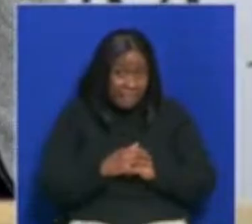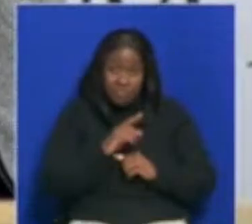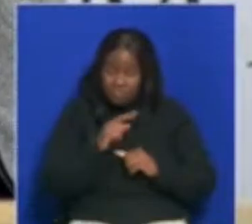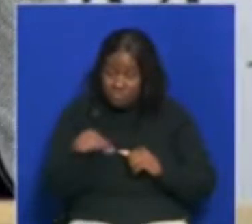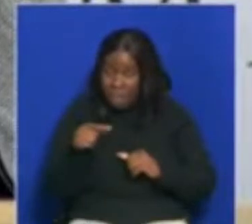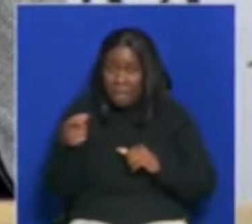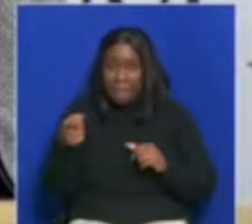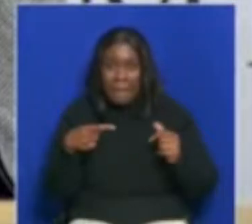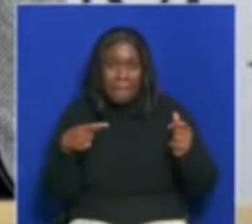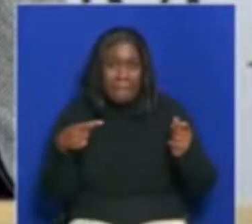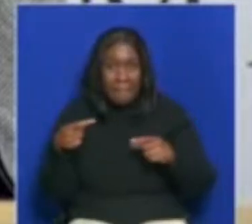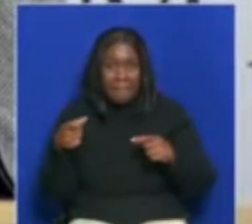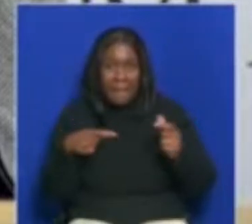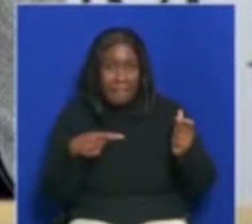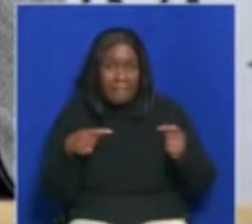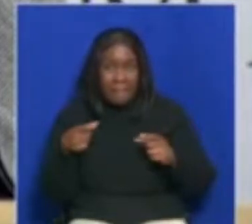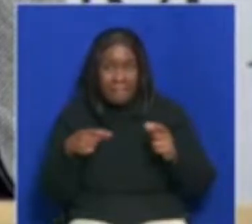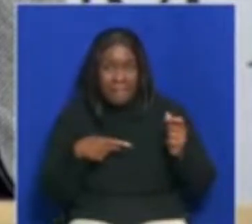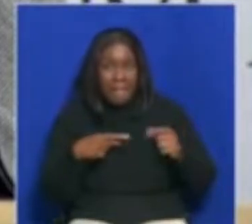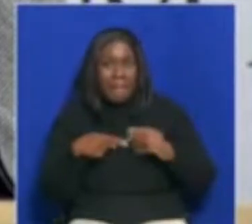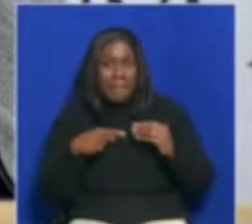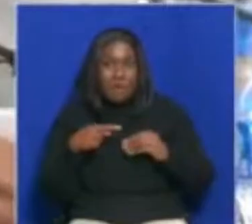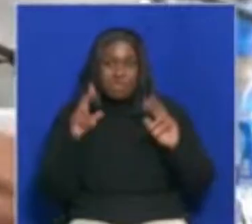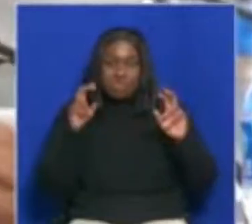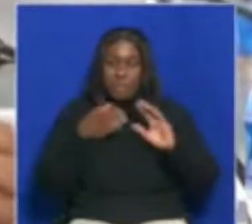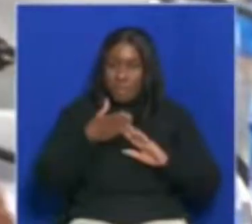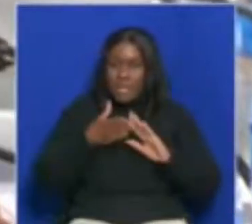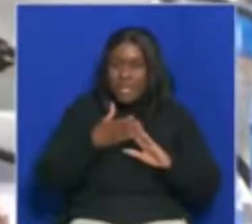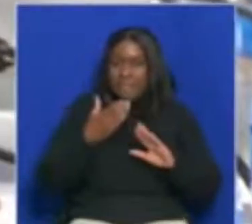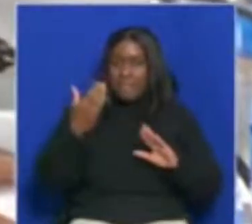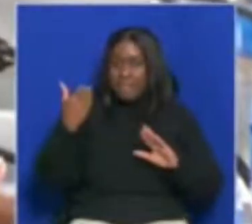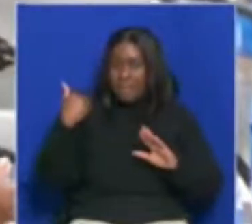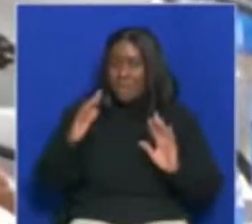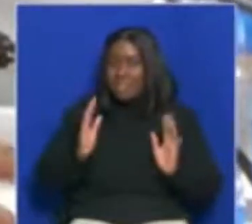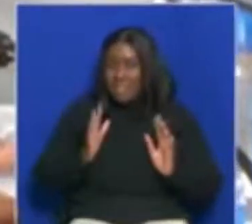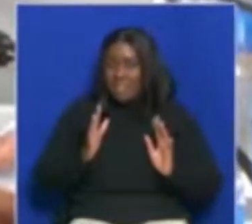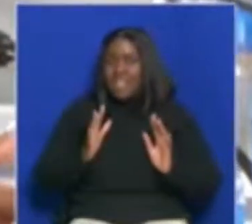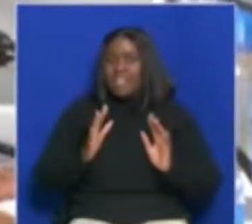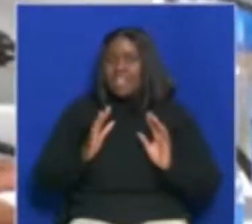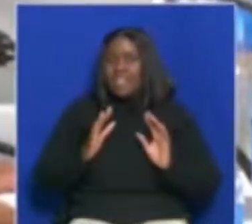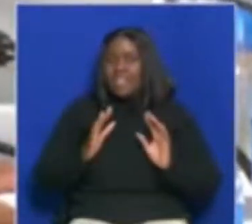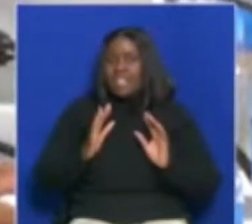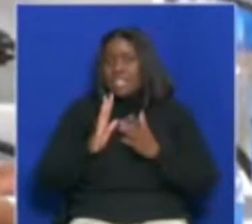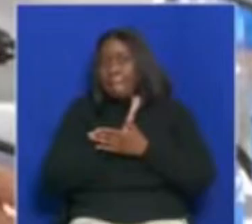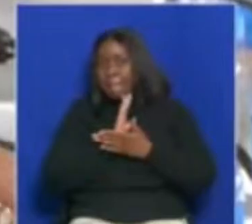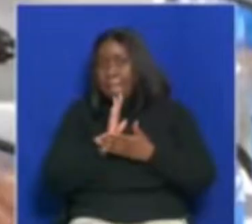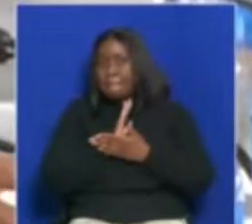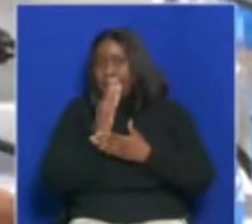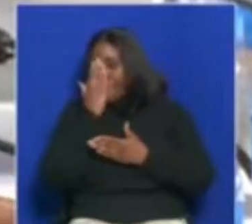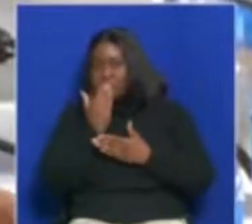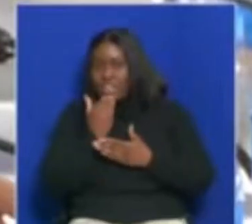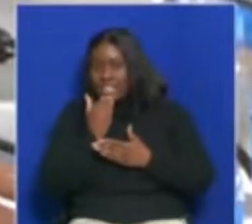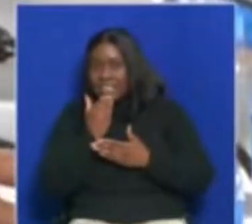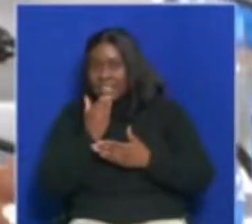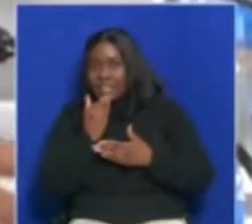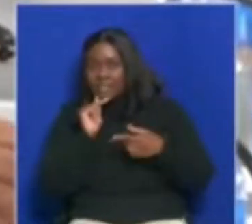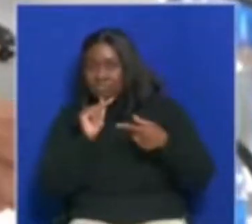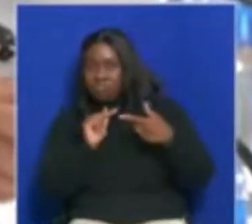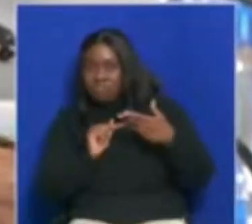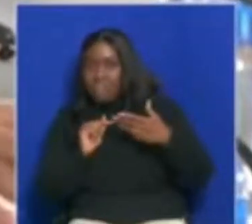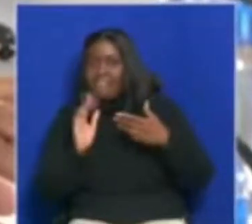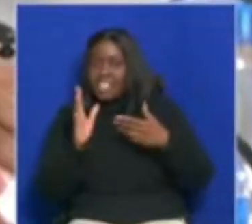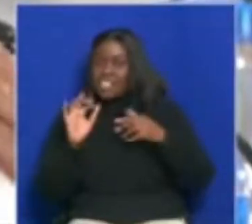do with operations. We've had instances where certain pictures were shared with other people, and the explanation